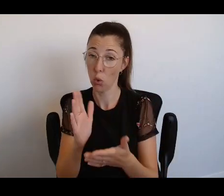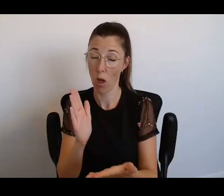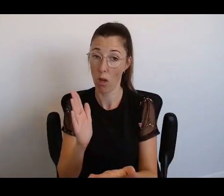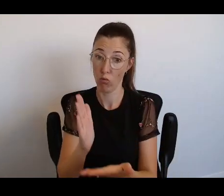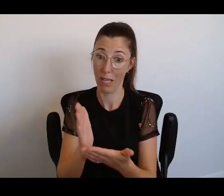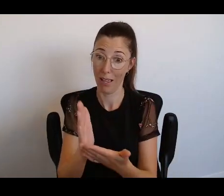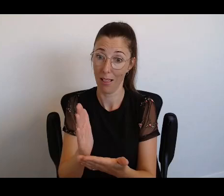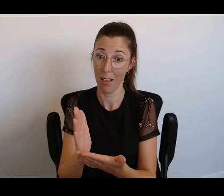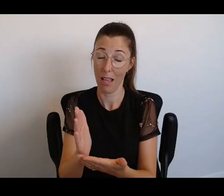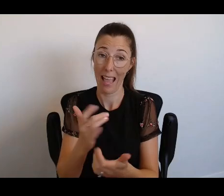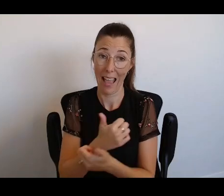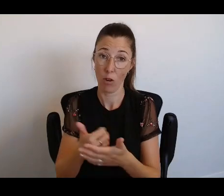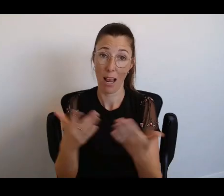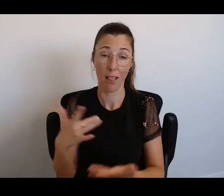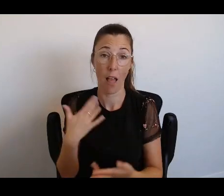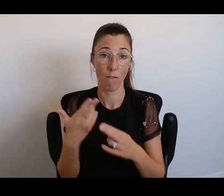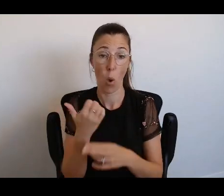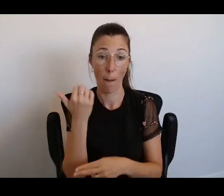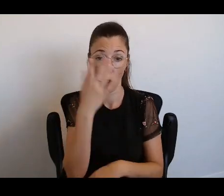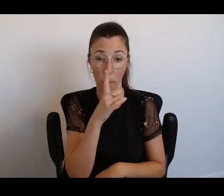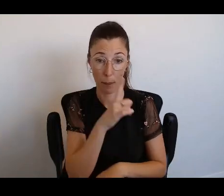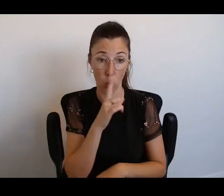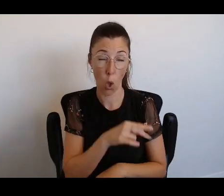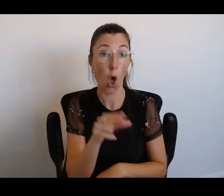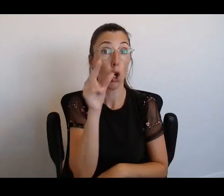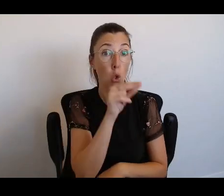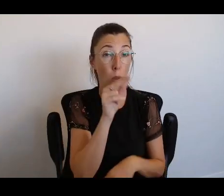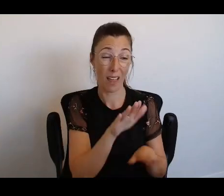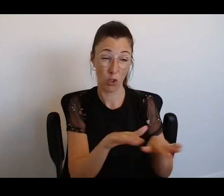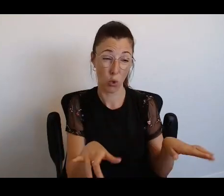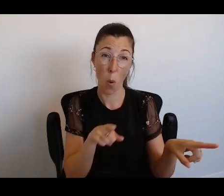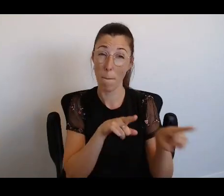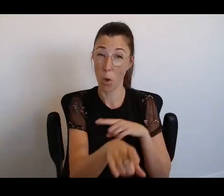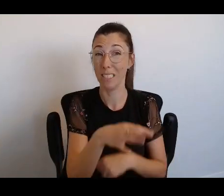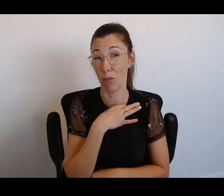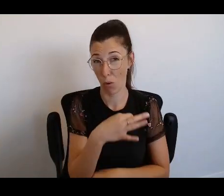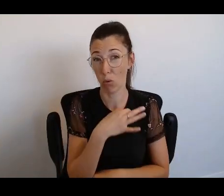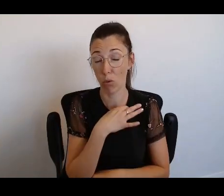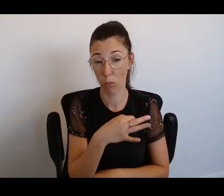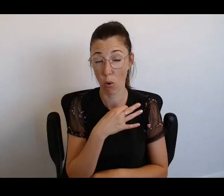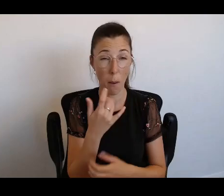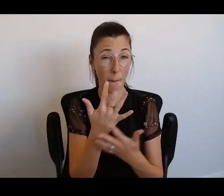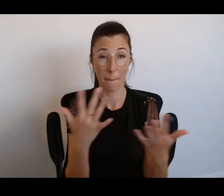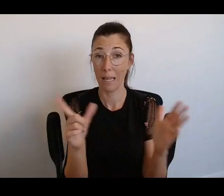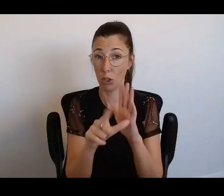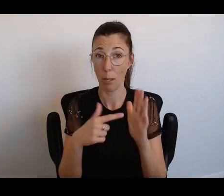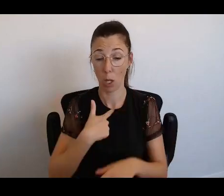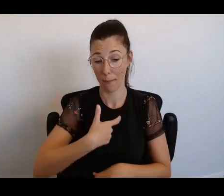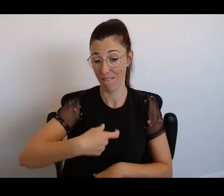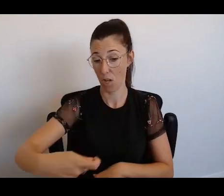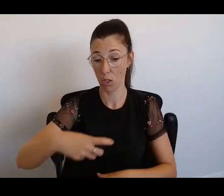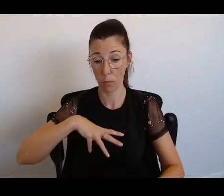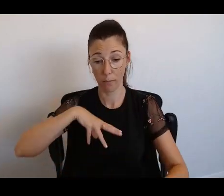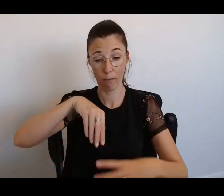Our youth and children remain amongst the most vulnerable. There are many times I'm invited to participate in workshops and residencies